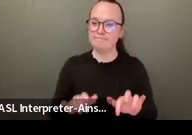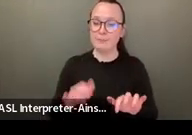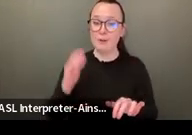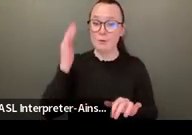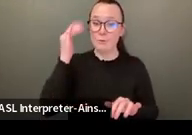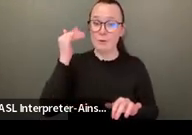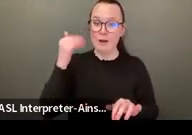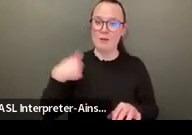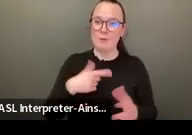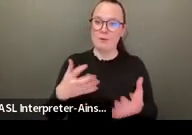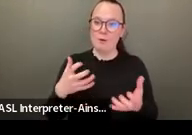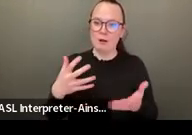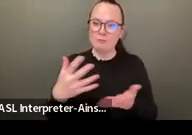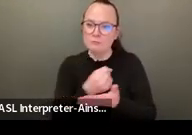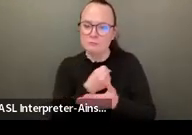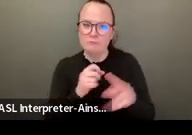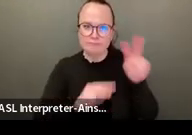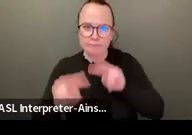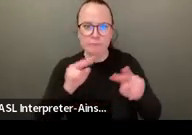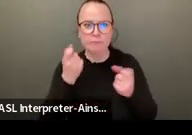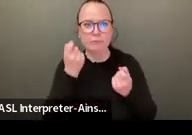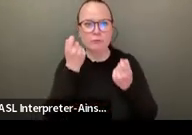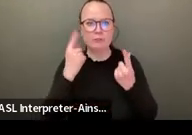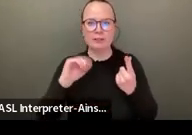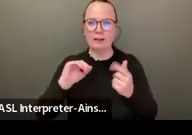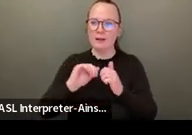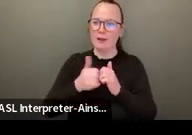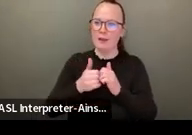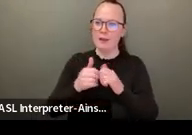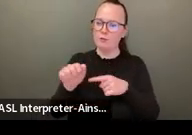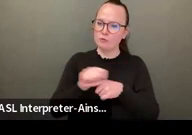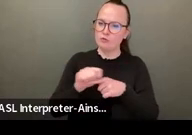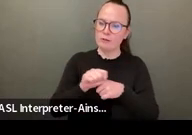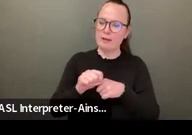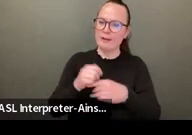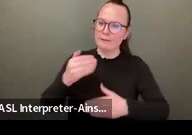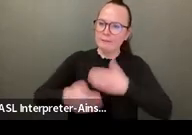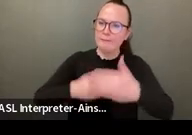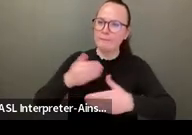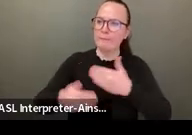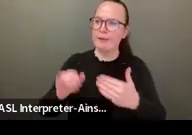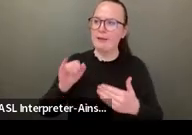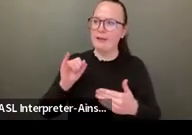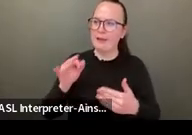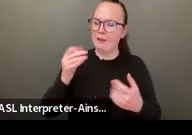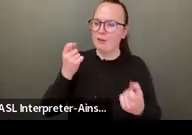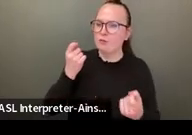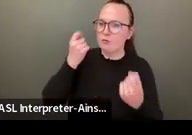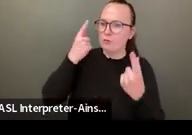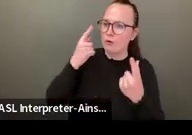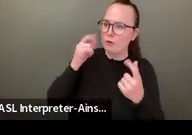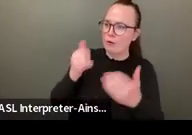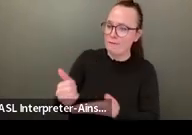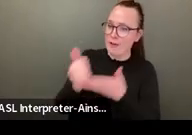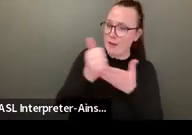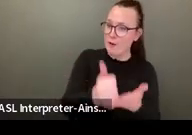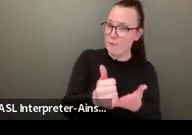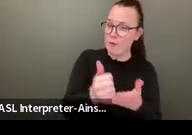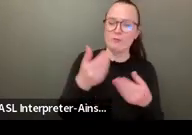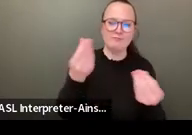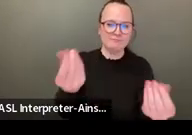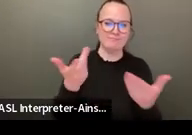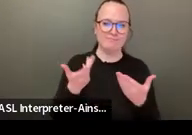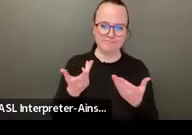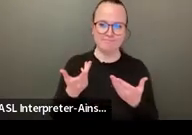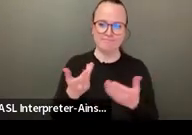our presentations and, you know, if you're getting things out of what we're giving, let us know what